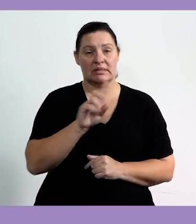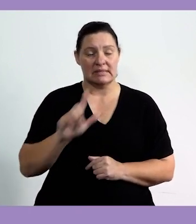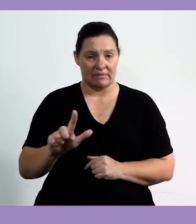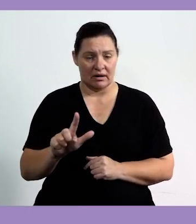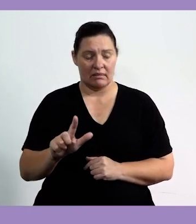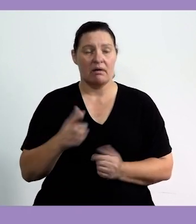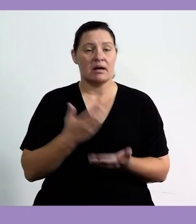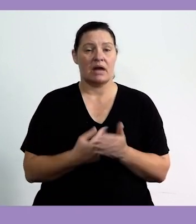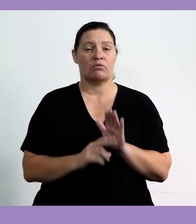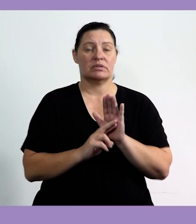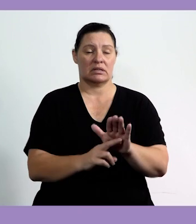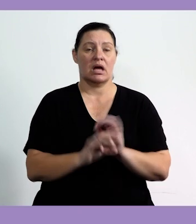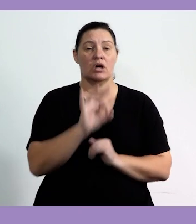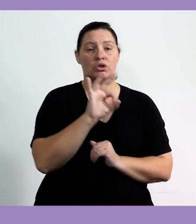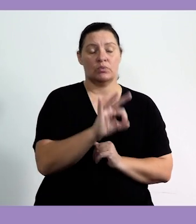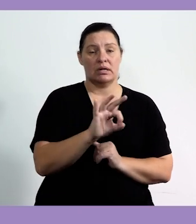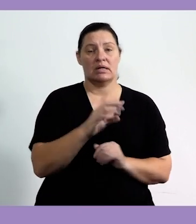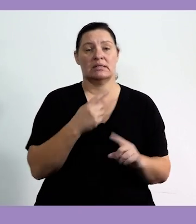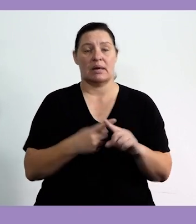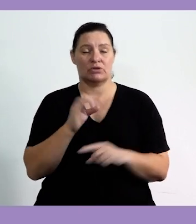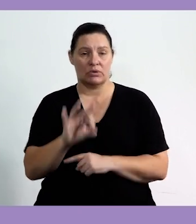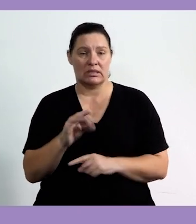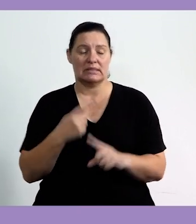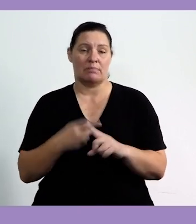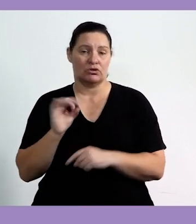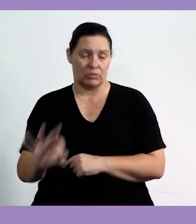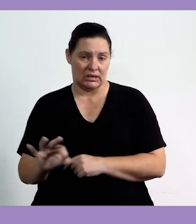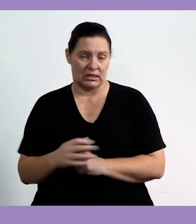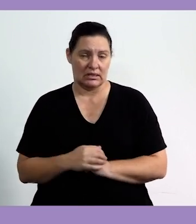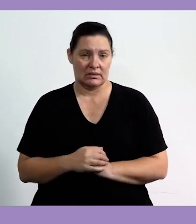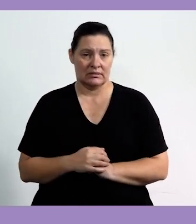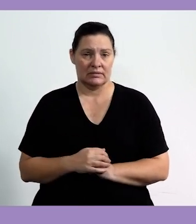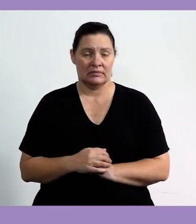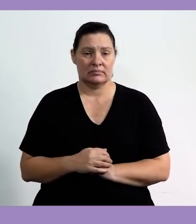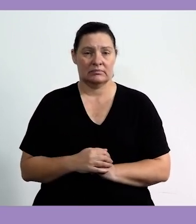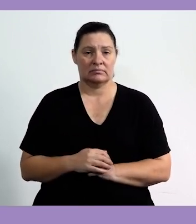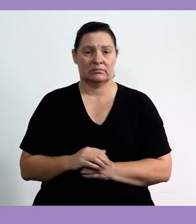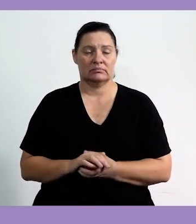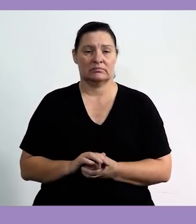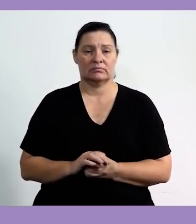27 can be presented as 3 multiplied by 3 multiplied by 3.